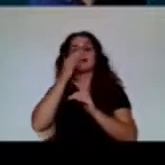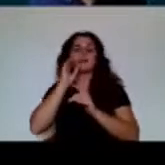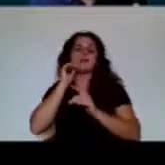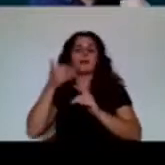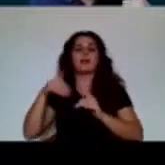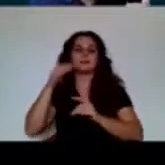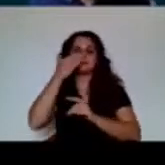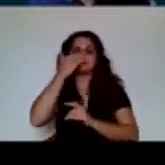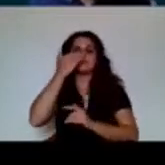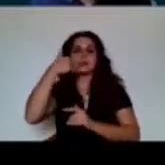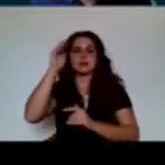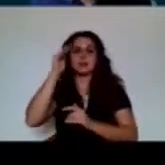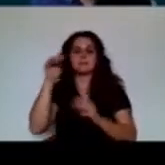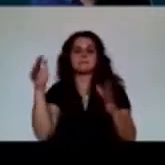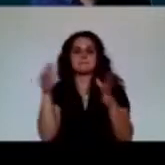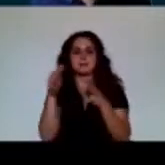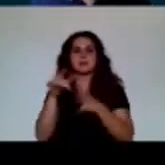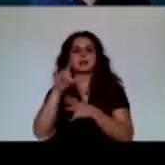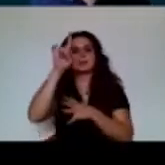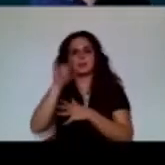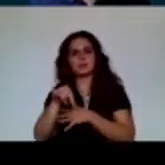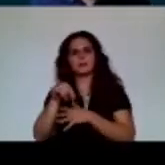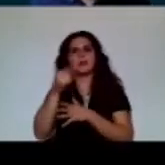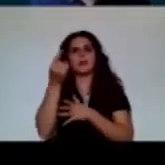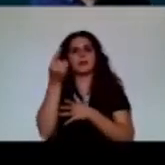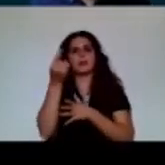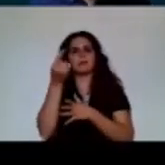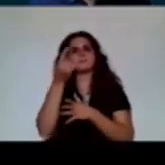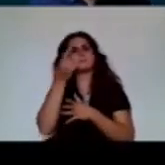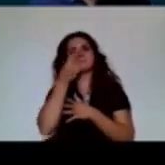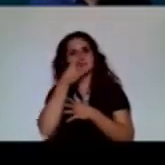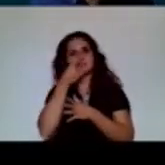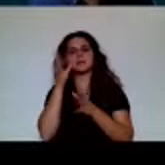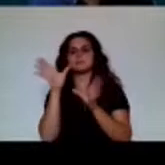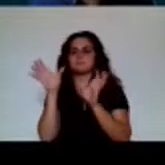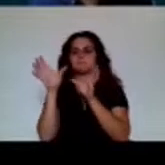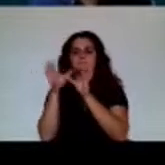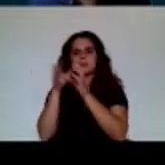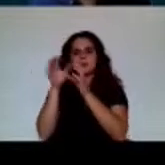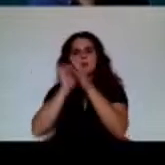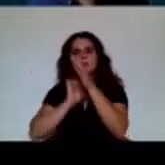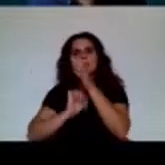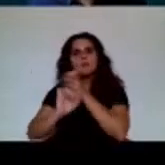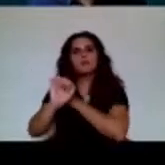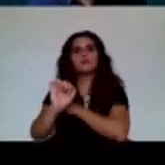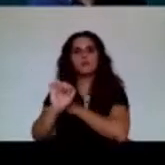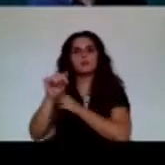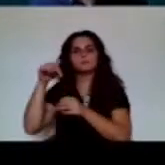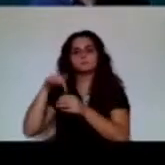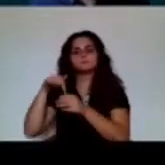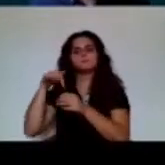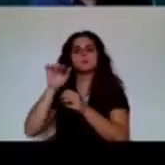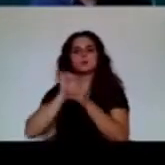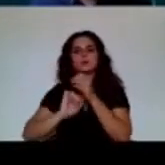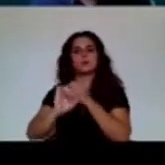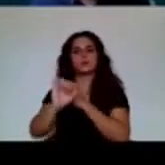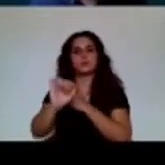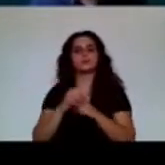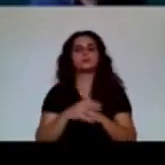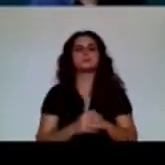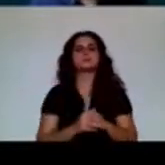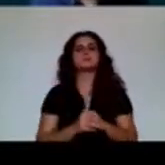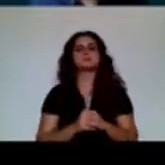of them is also showing a more favorable evaluation, implicit evaluation of their in-group.